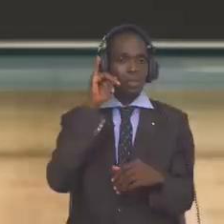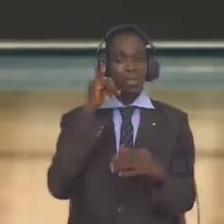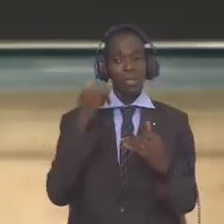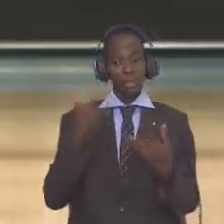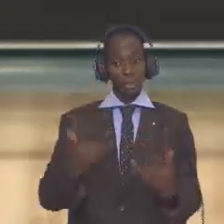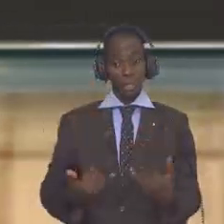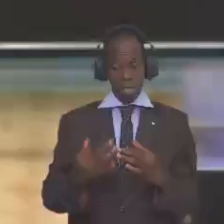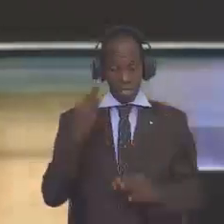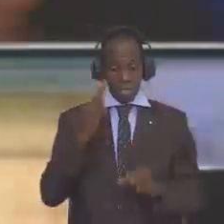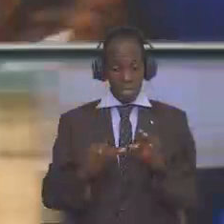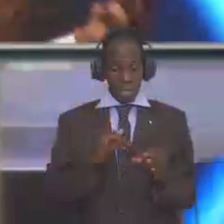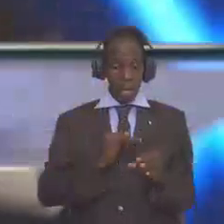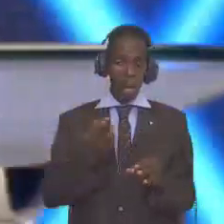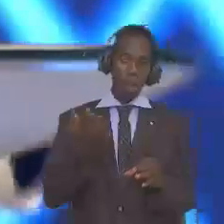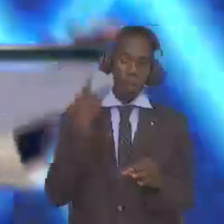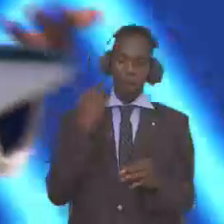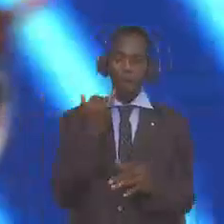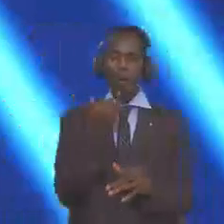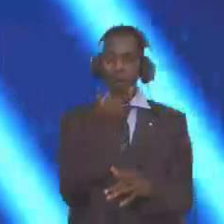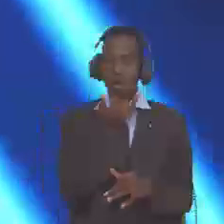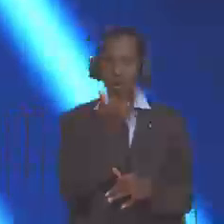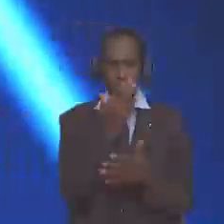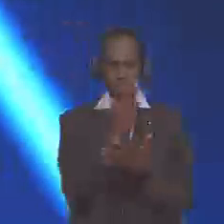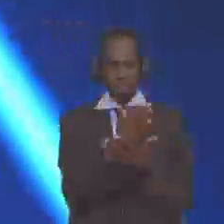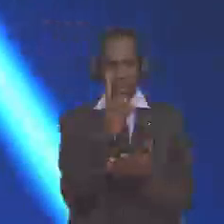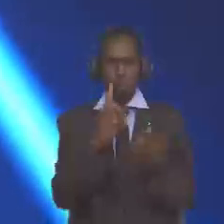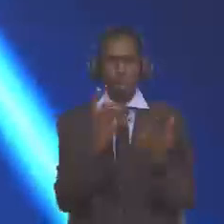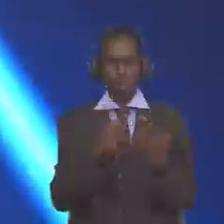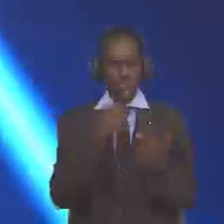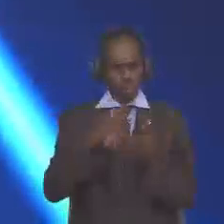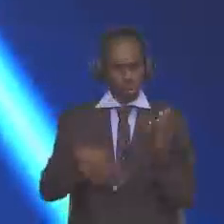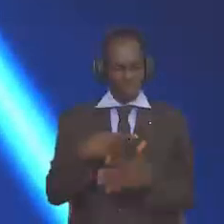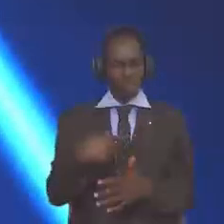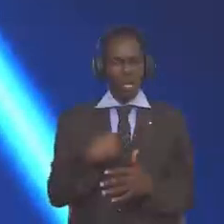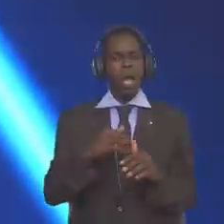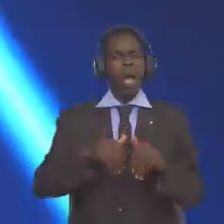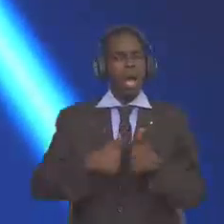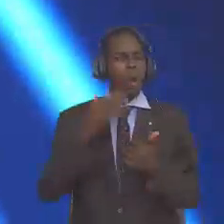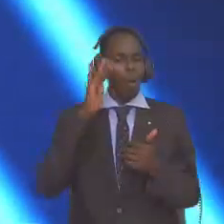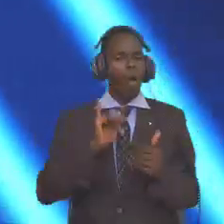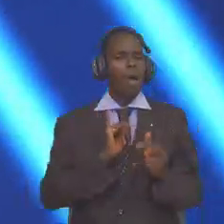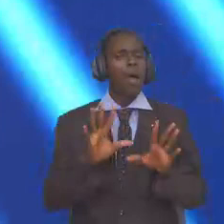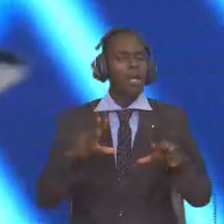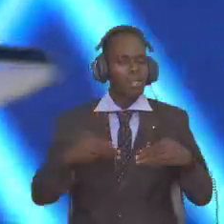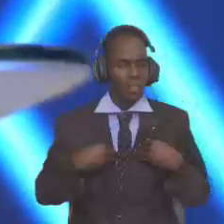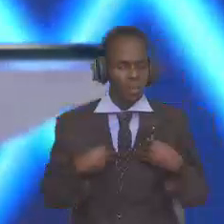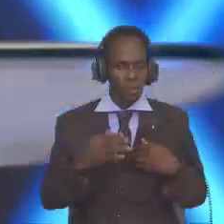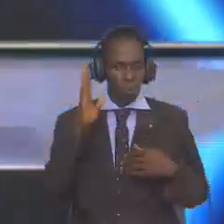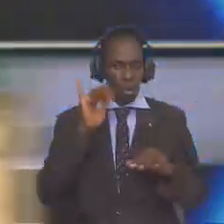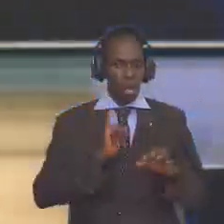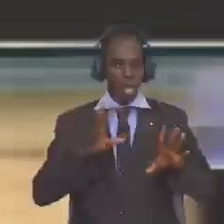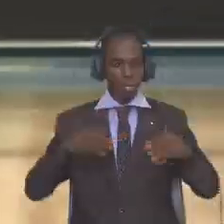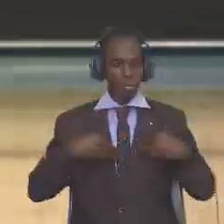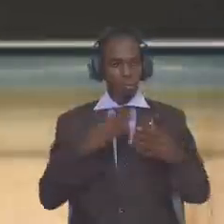I were wrong and somebody wanted to speak to me, how will I accept? Will I accept if the person came to me